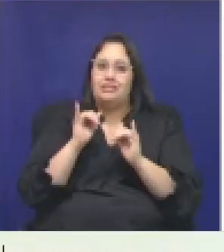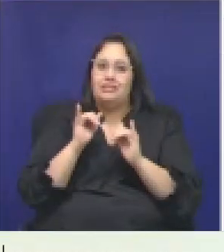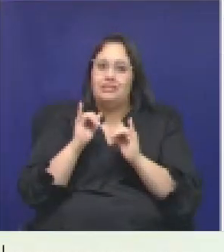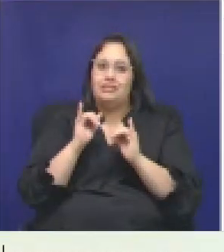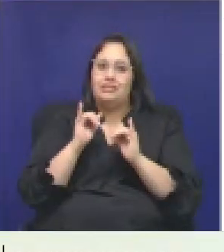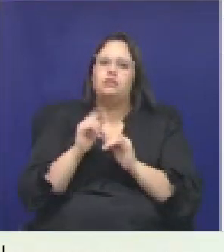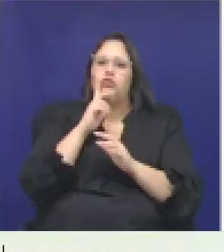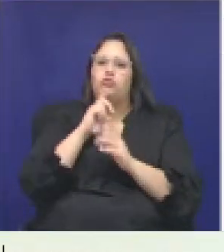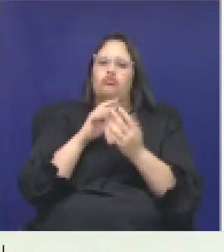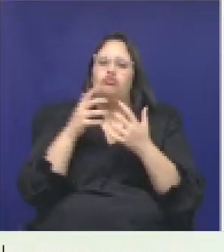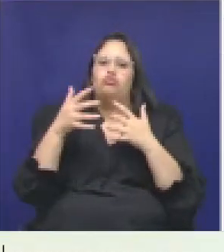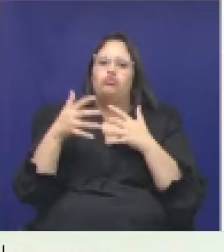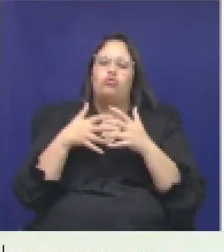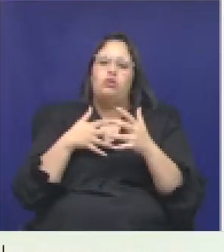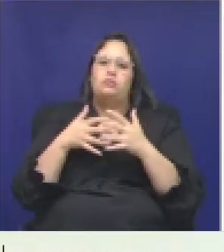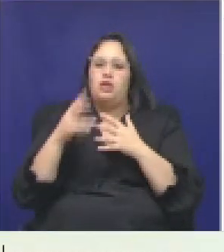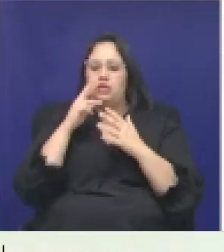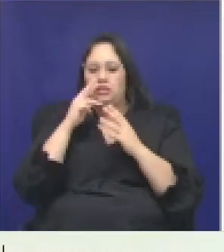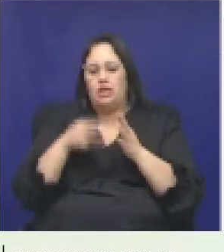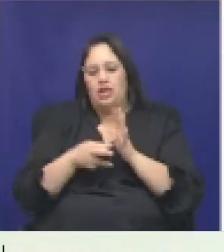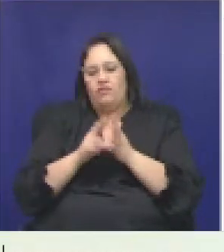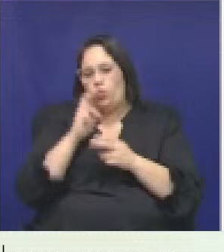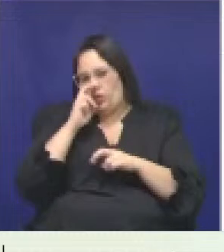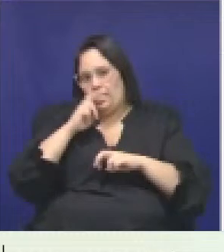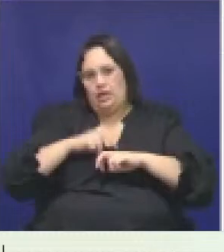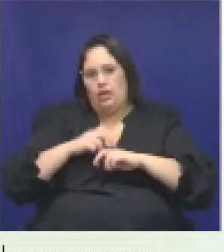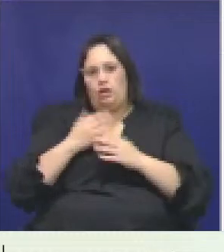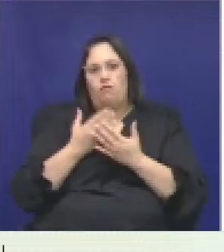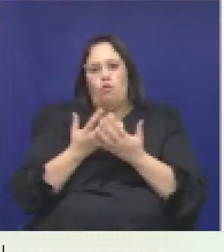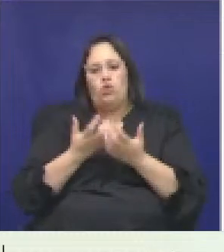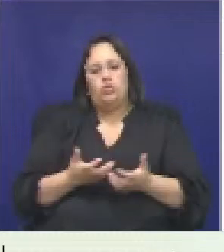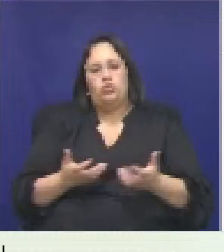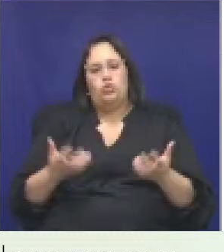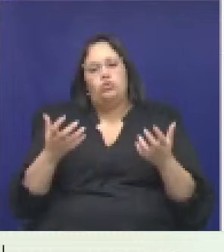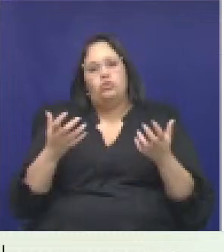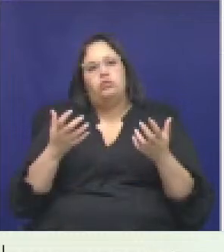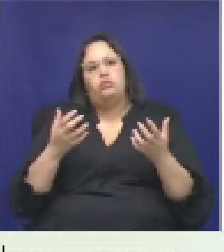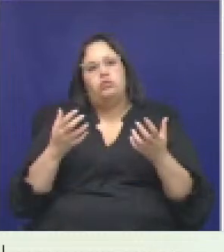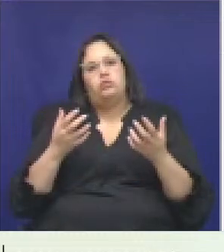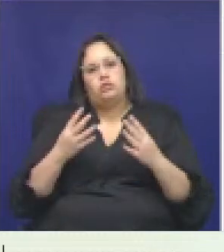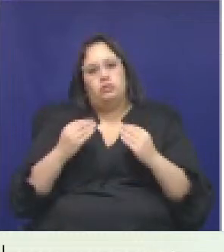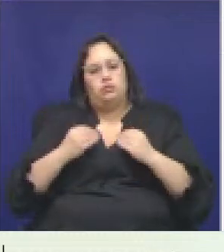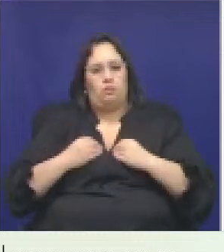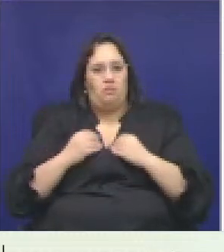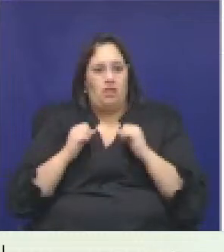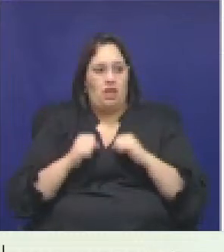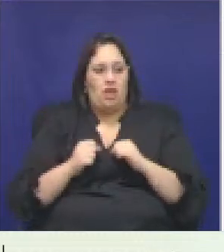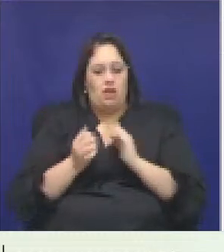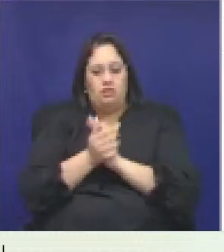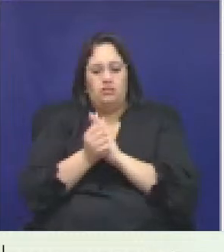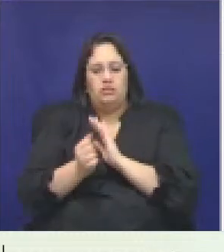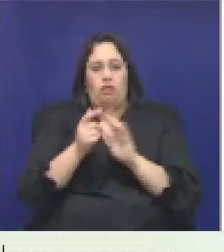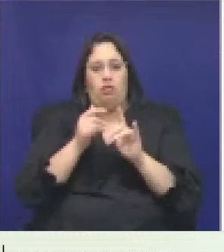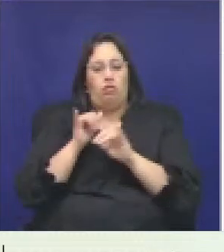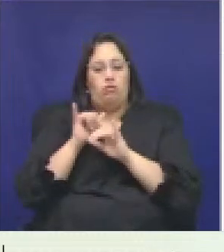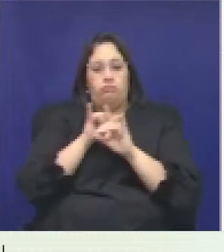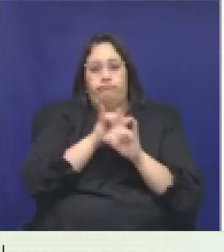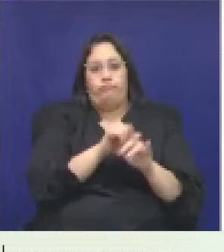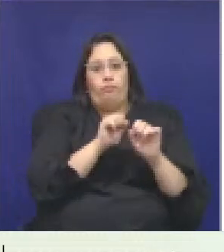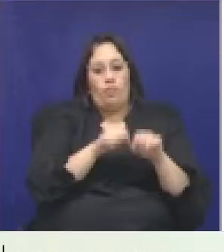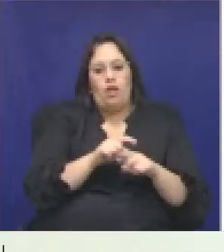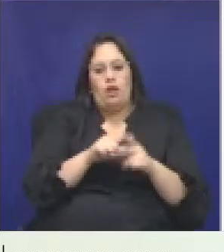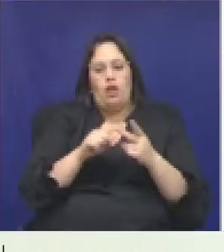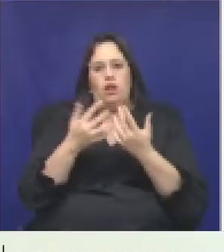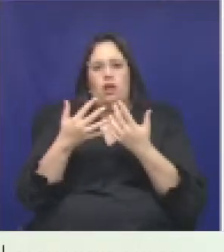transparent review of resource acceptability, skills retention, and